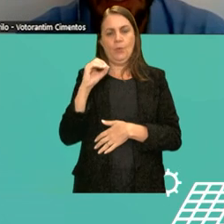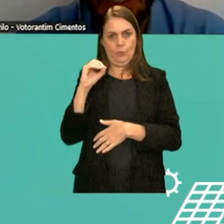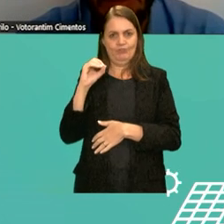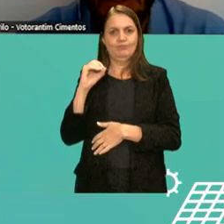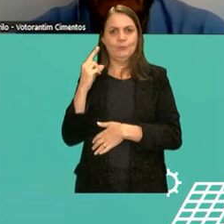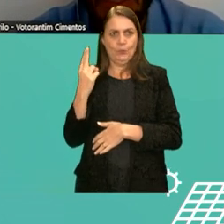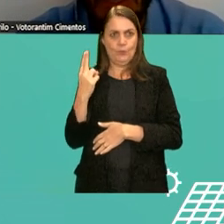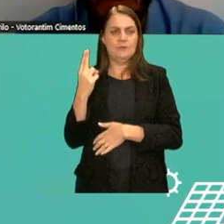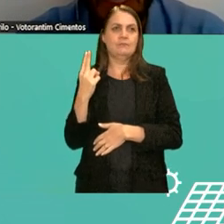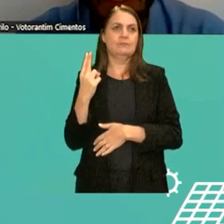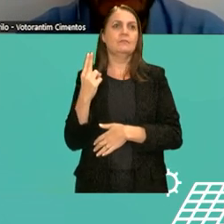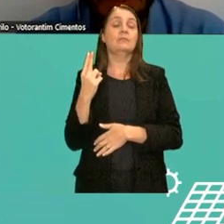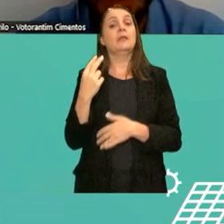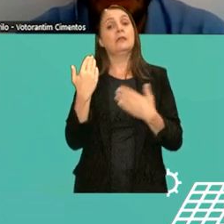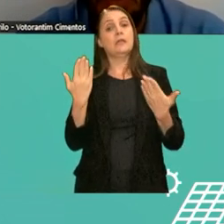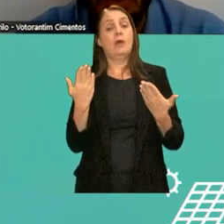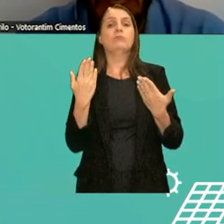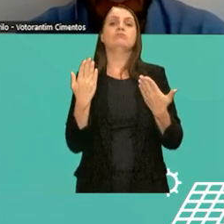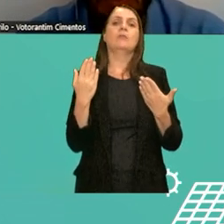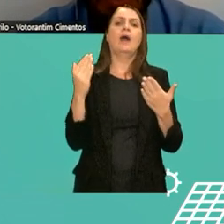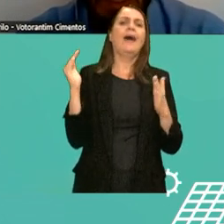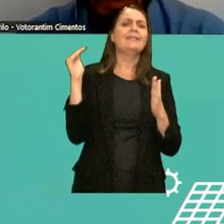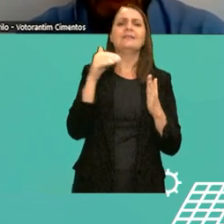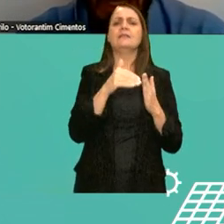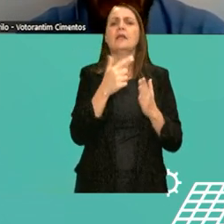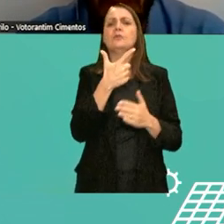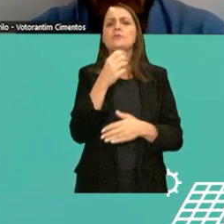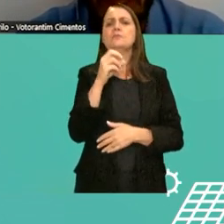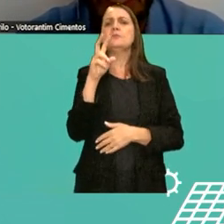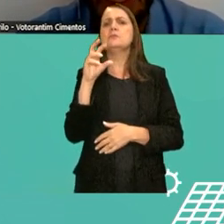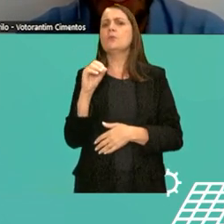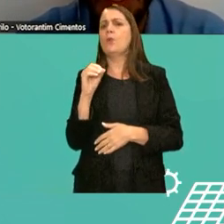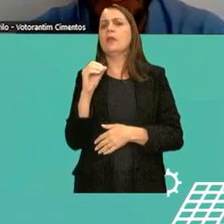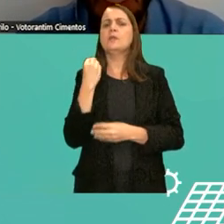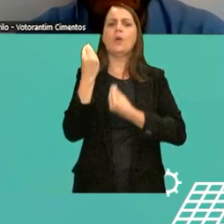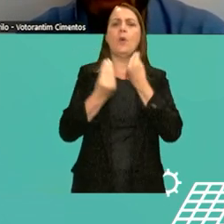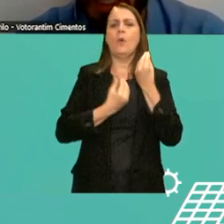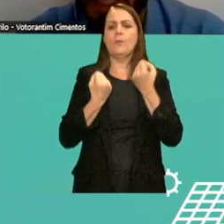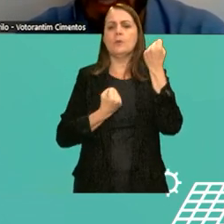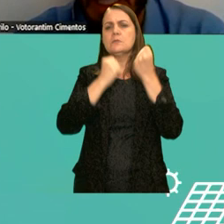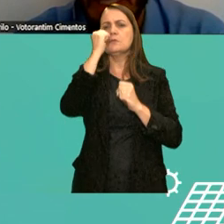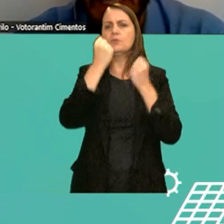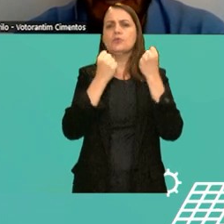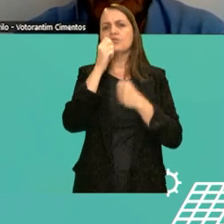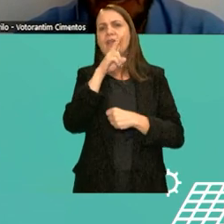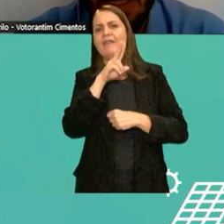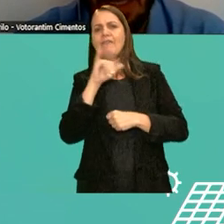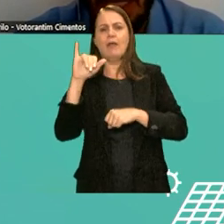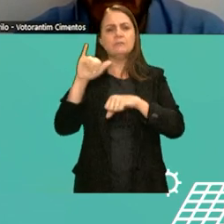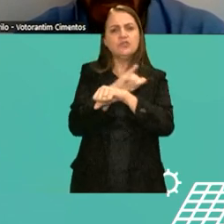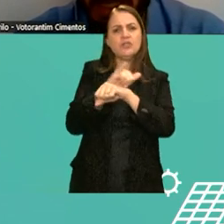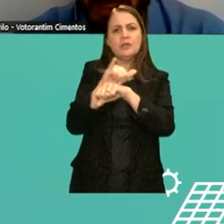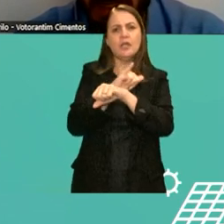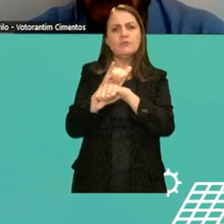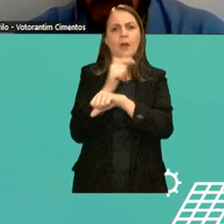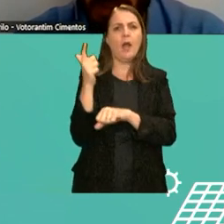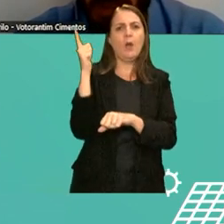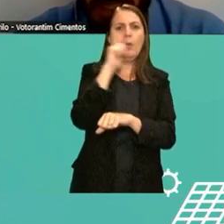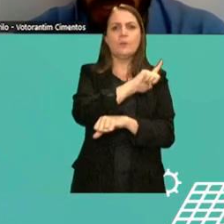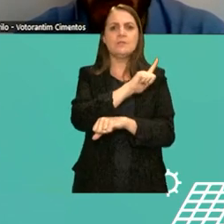these companies will evolve to 2050 to deliver an aligned